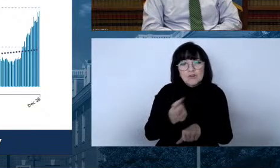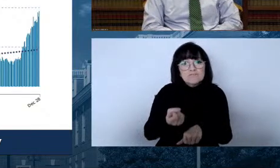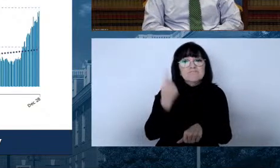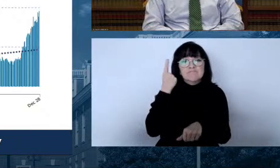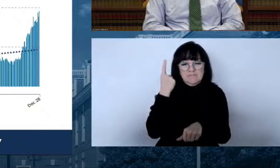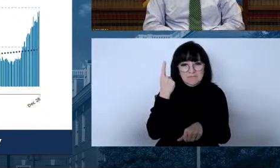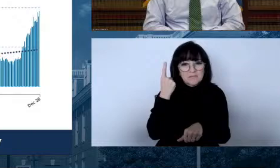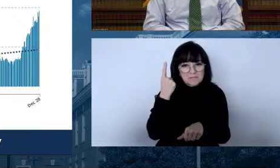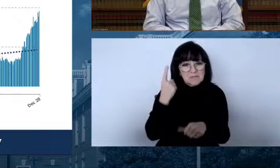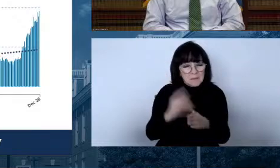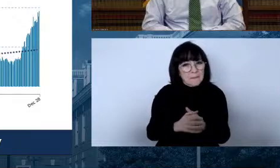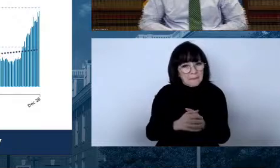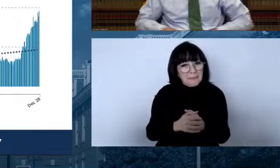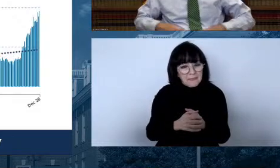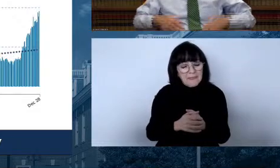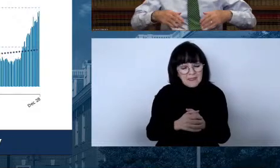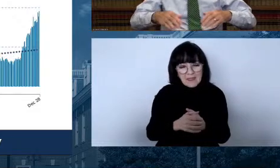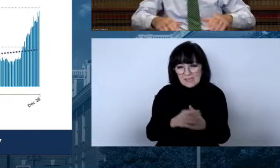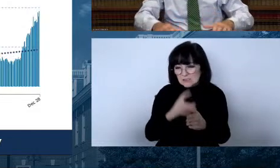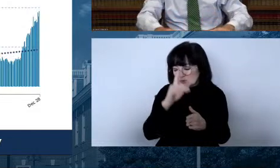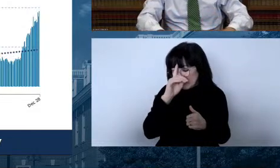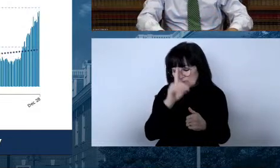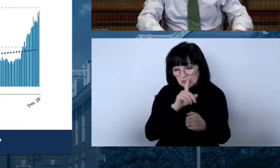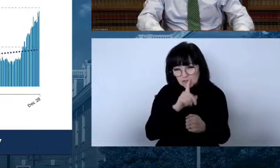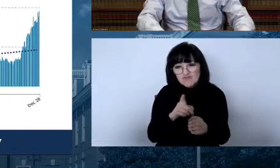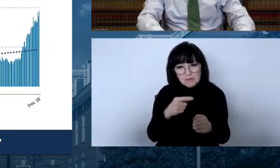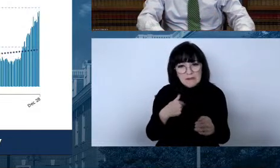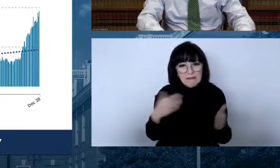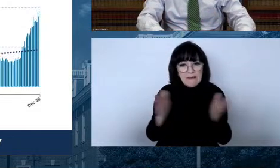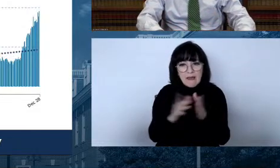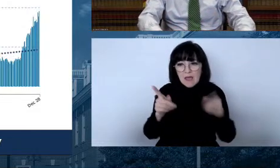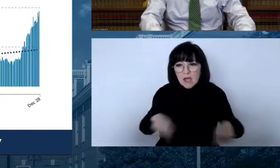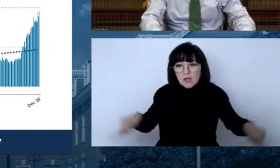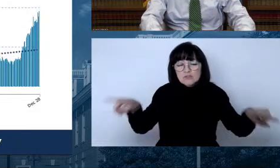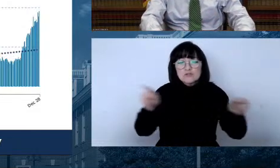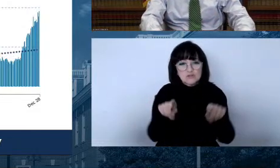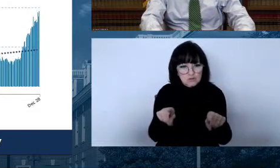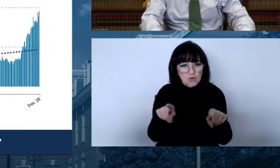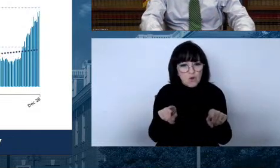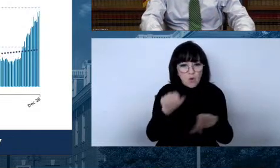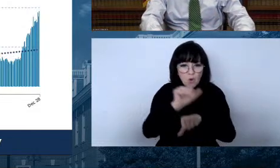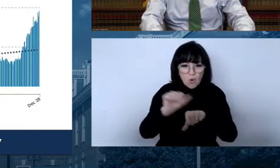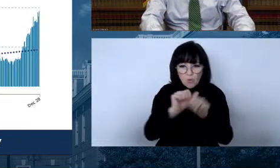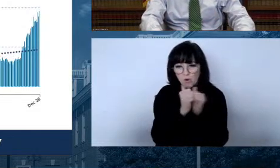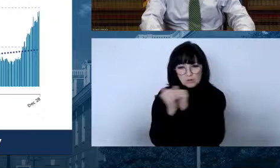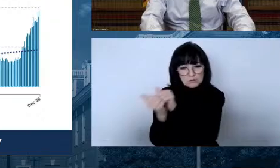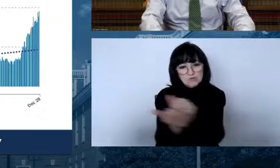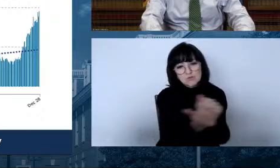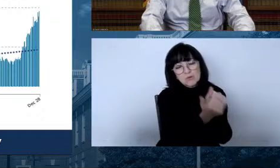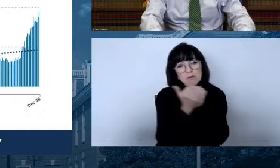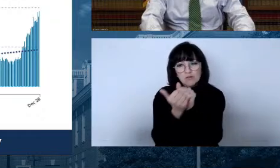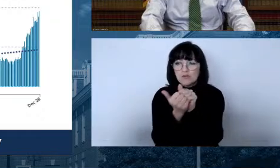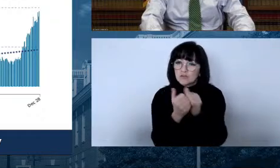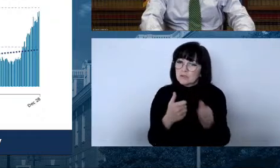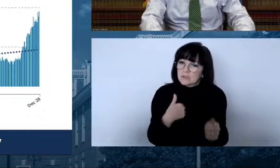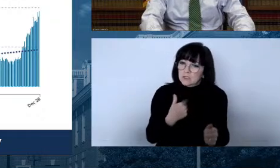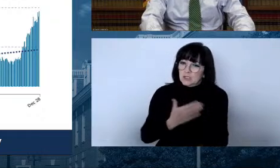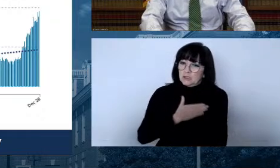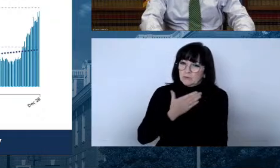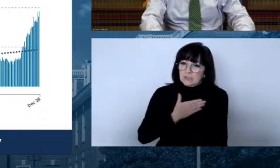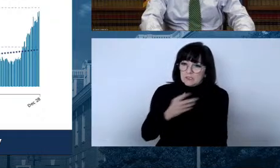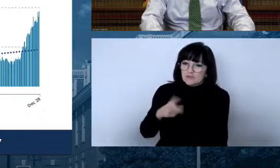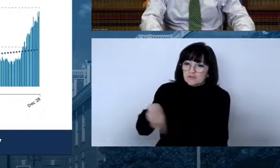they're in. So let's pull it together at the end of the month. Appreciate the media who've joined us today, and I invite